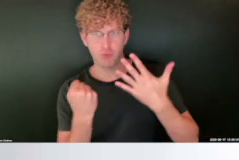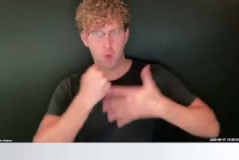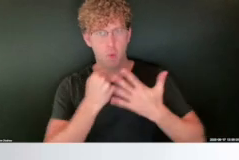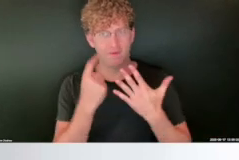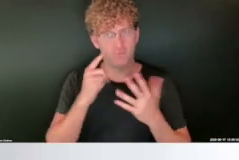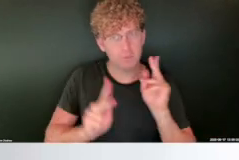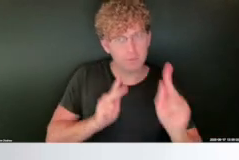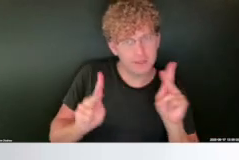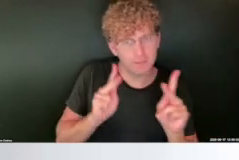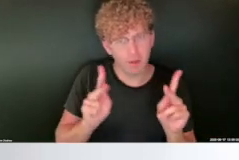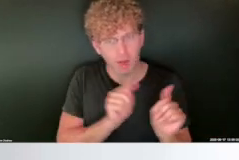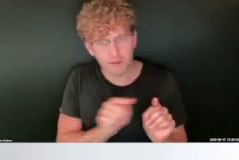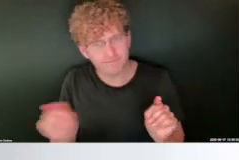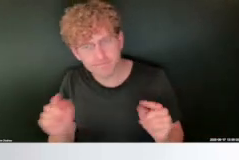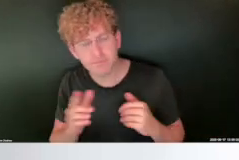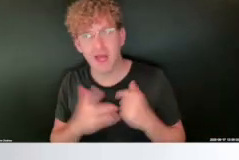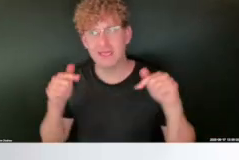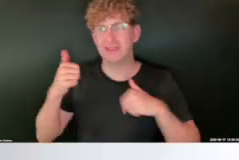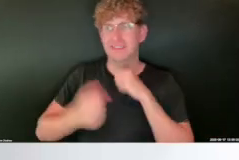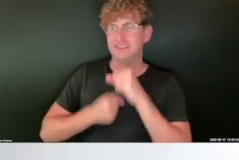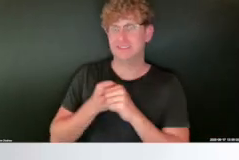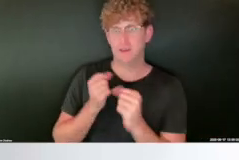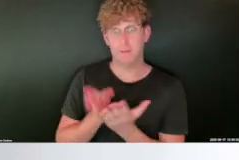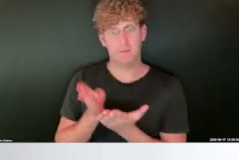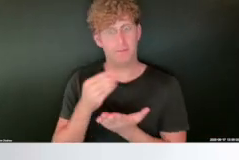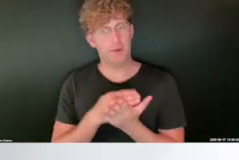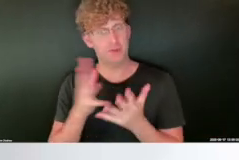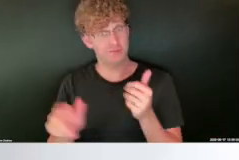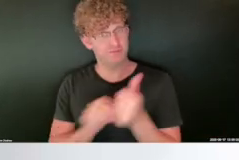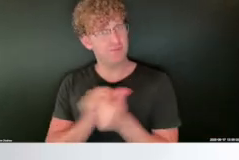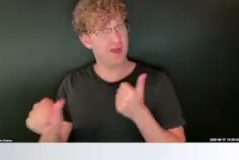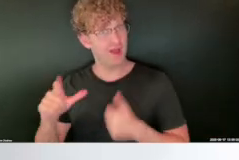this year's budget passed by the legislature late last week.